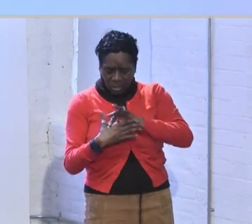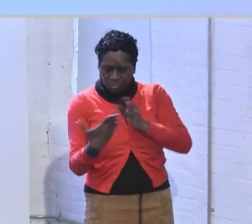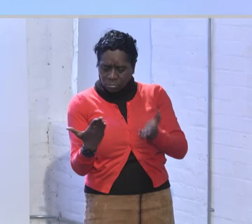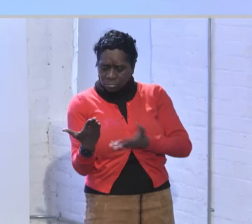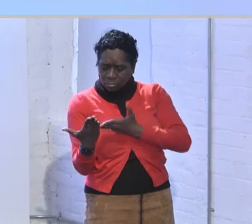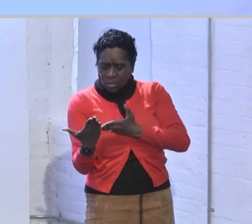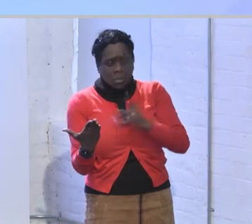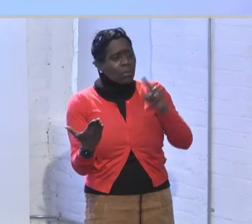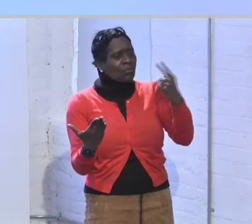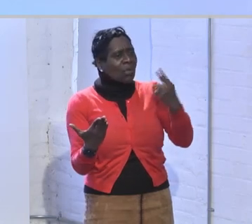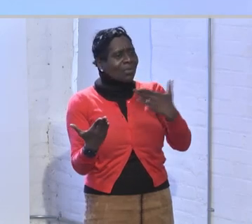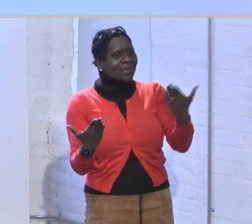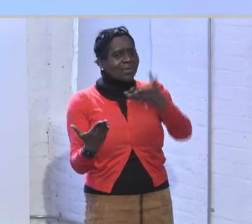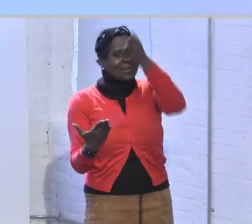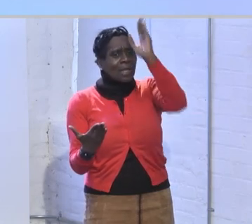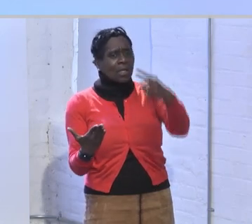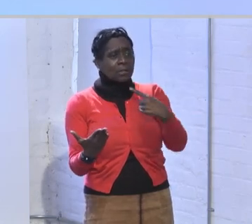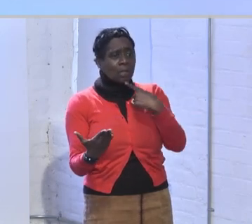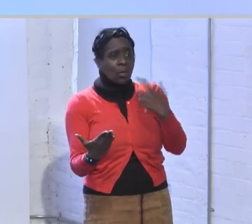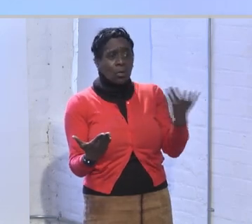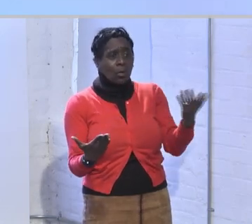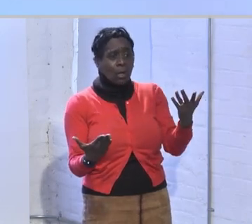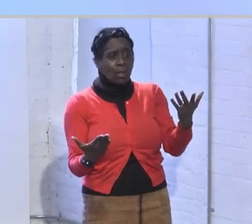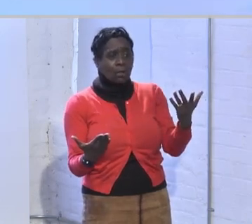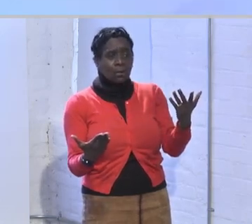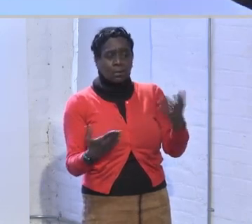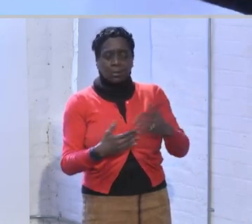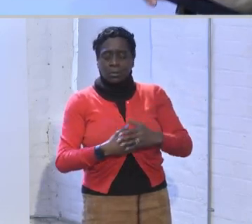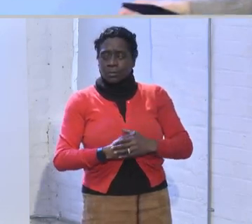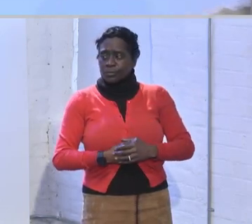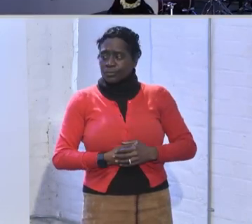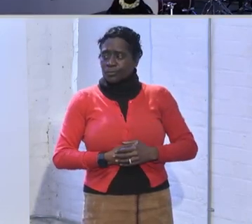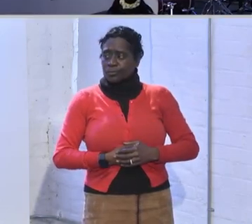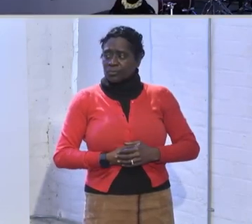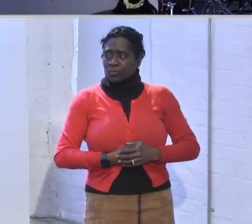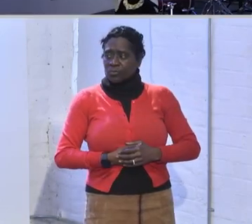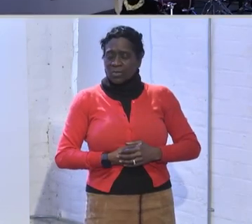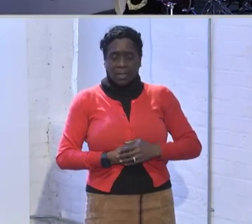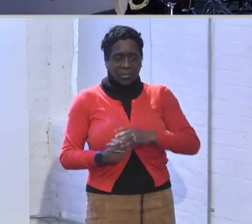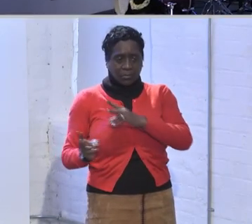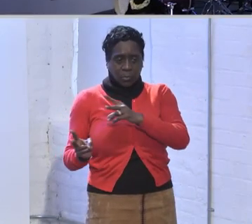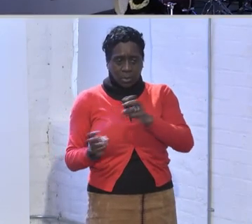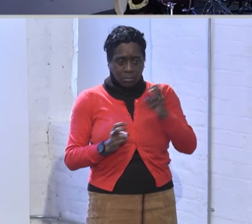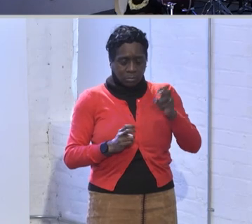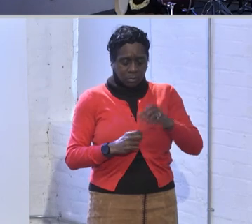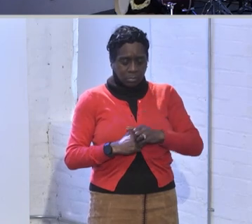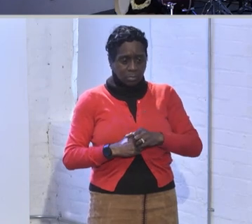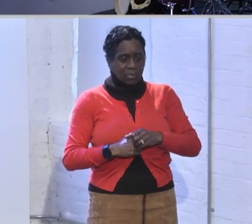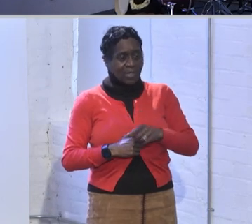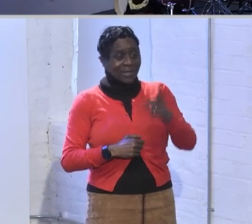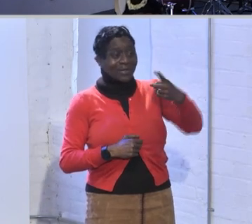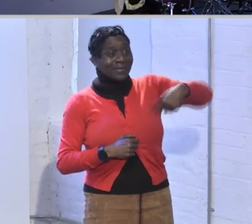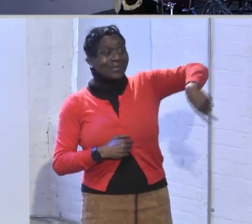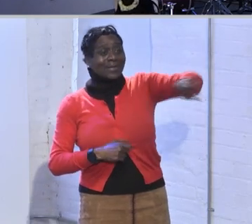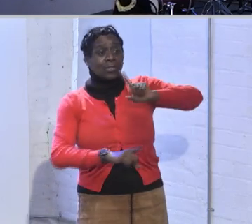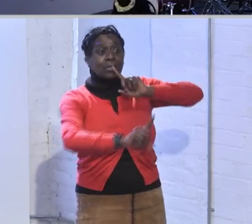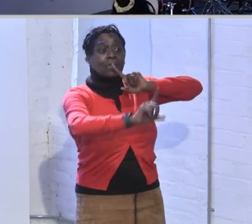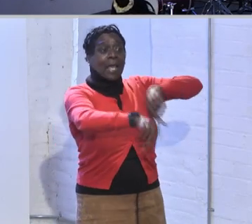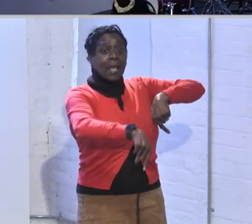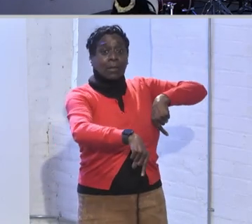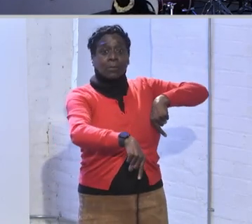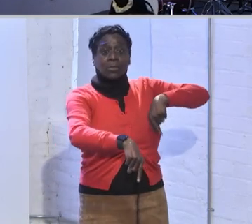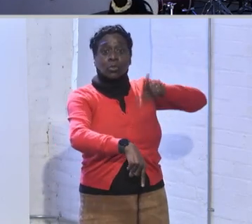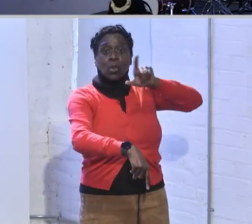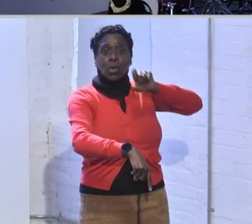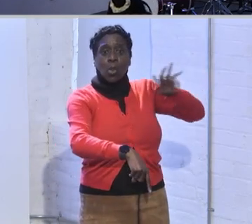the first thing that God said was, again, let me pull it up. He said, these are the commandments, the